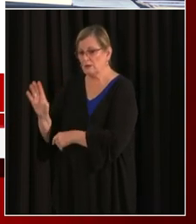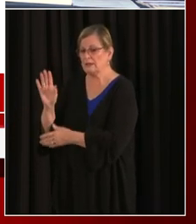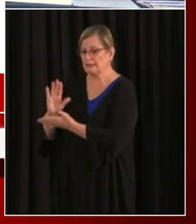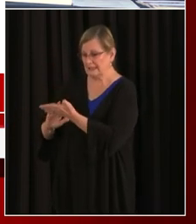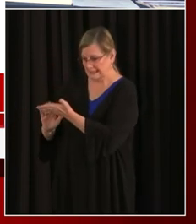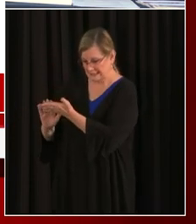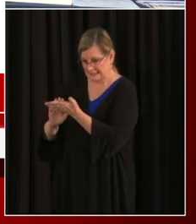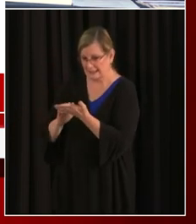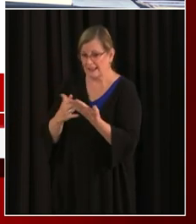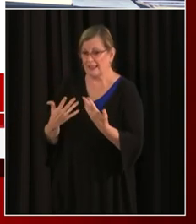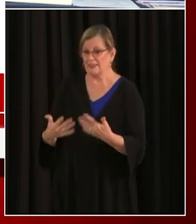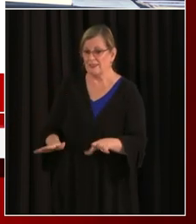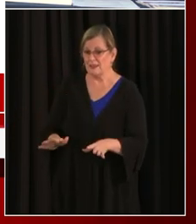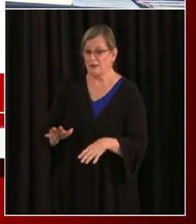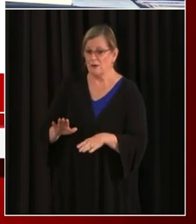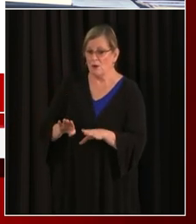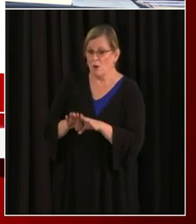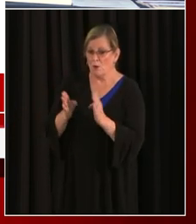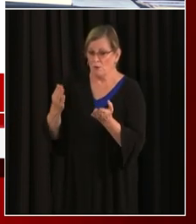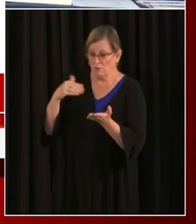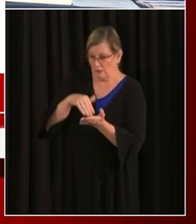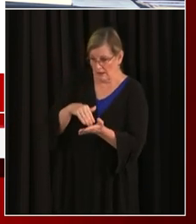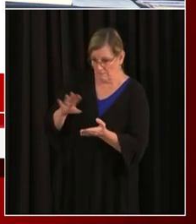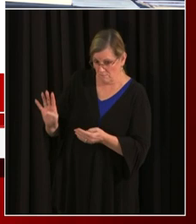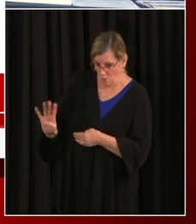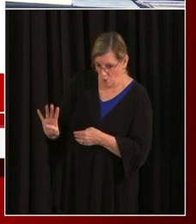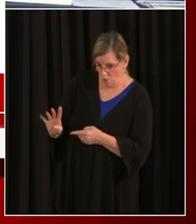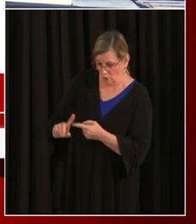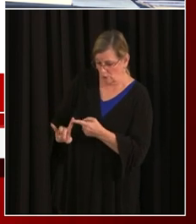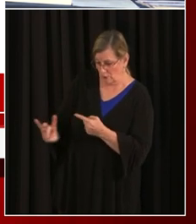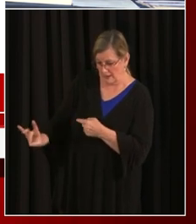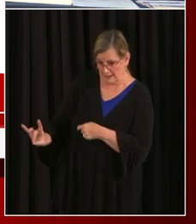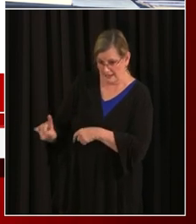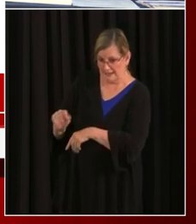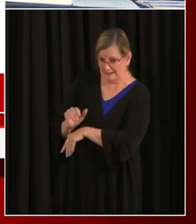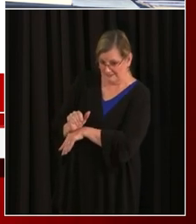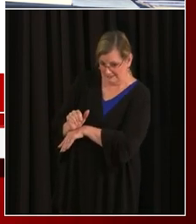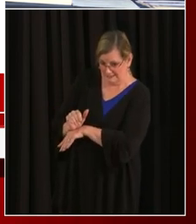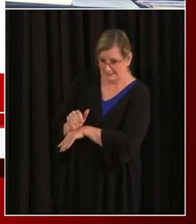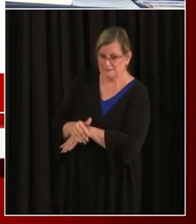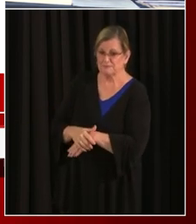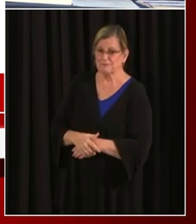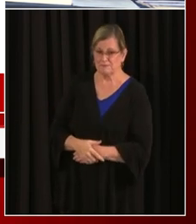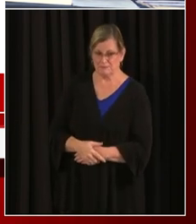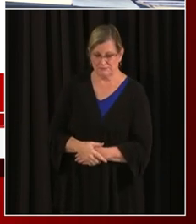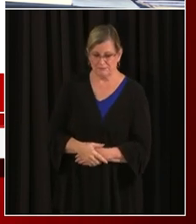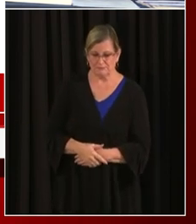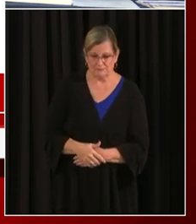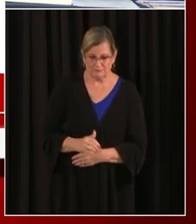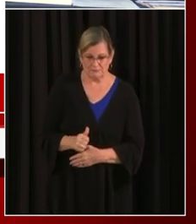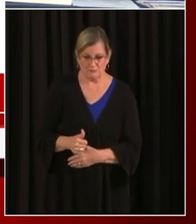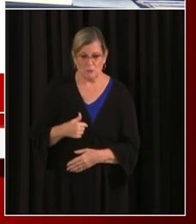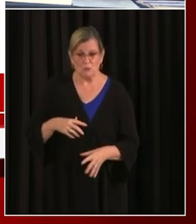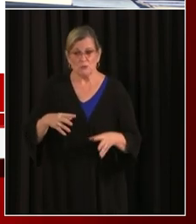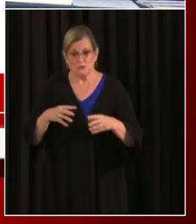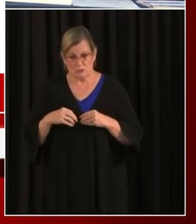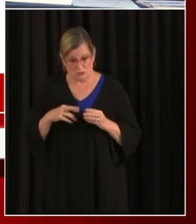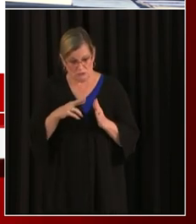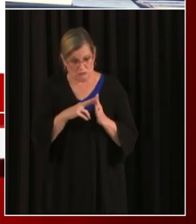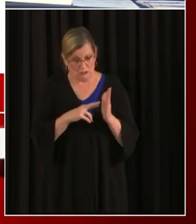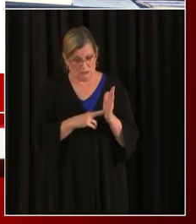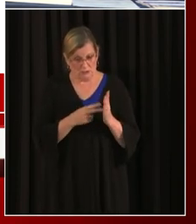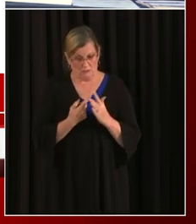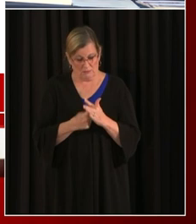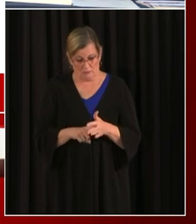p.m. And again, those registrations, we will accept registrations starting on the 1st